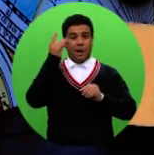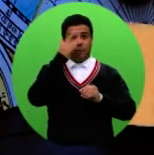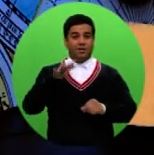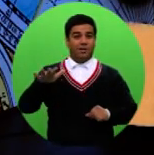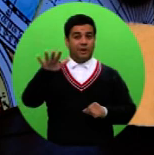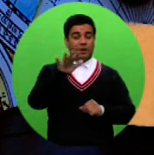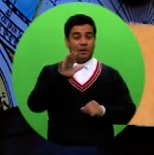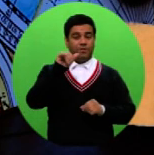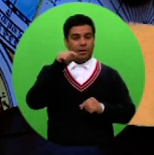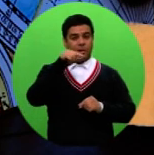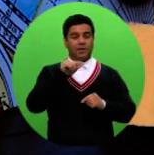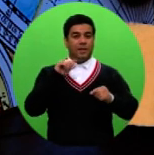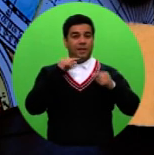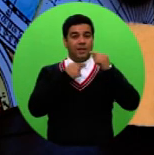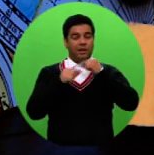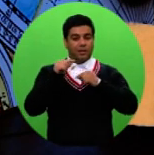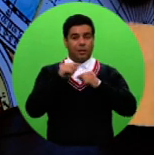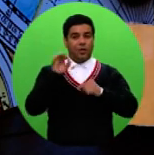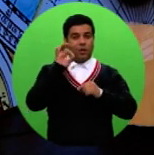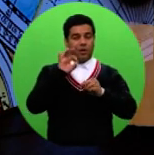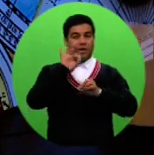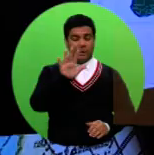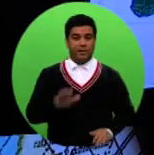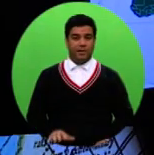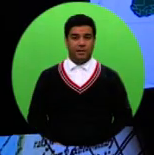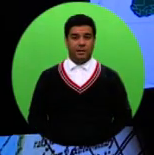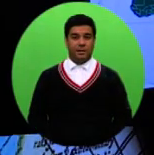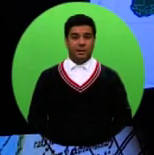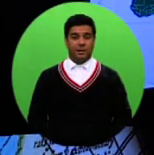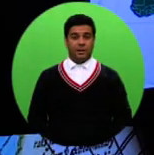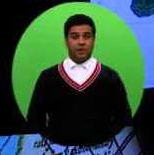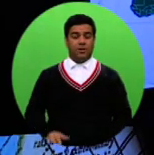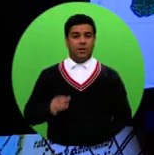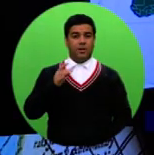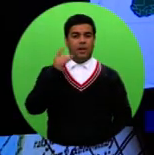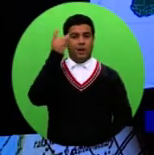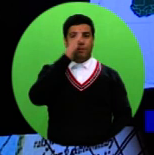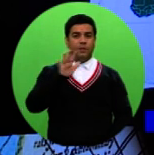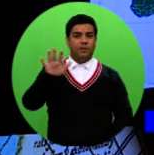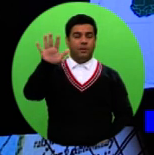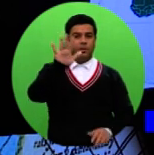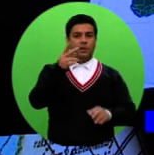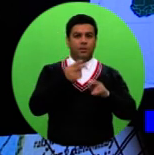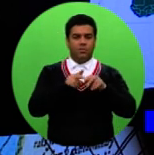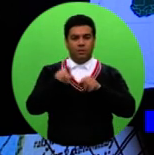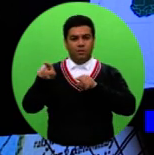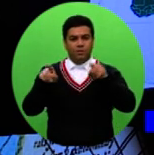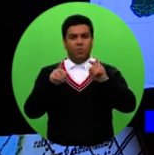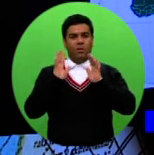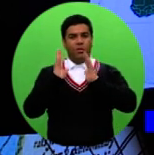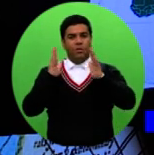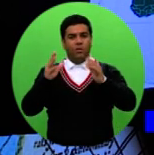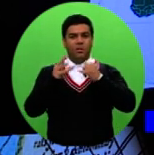o'rni va siyosiy xaritasi mavzusini o'tamiz. Afrika deb nomlanuvchi materik va uning atrofidagi orollar